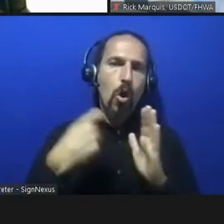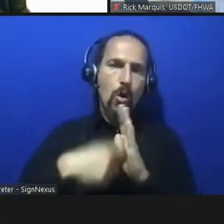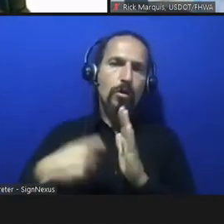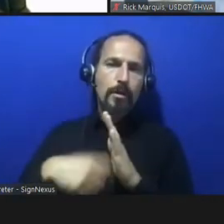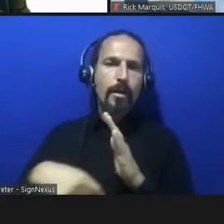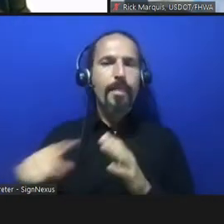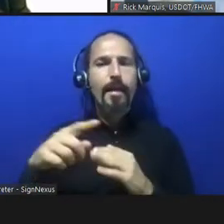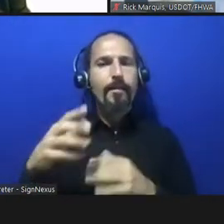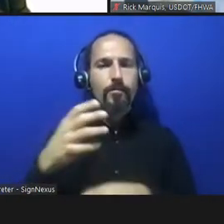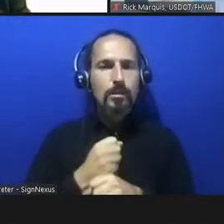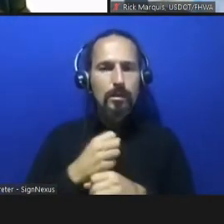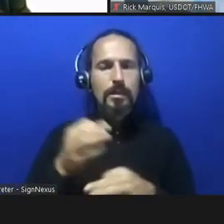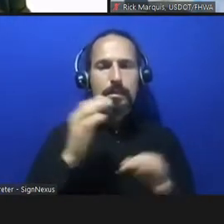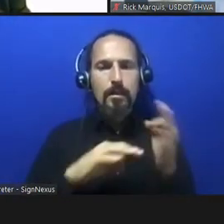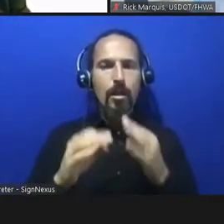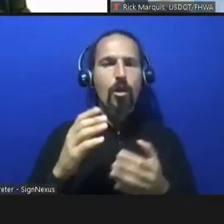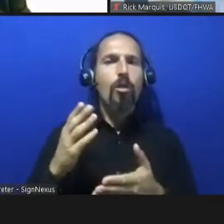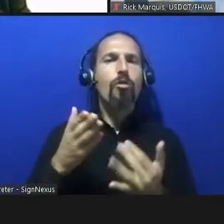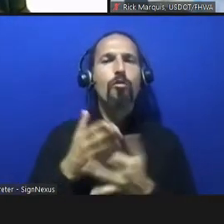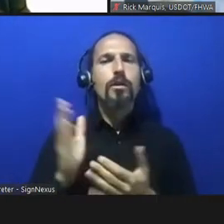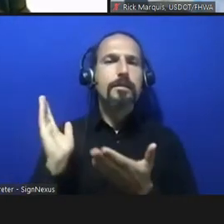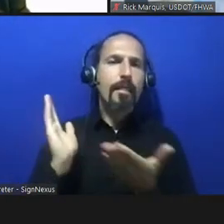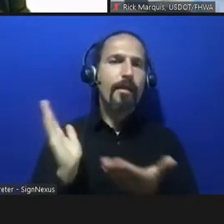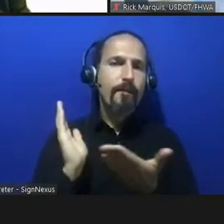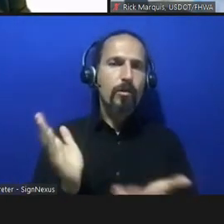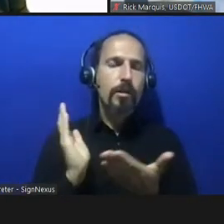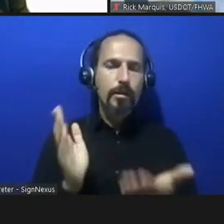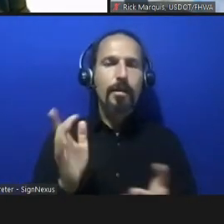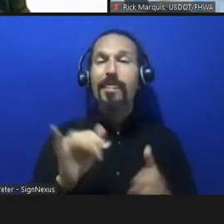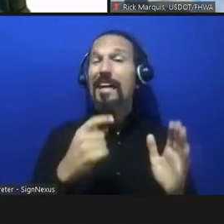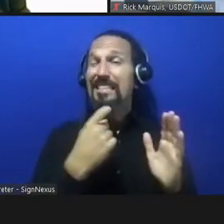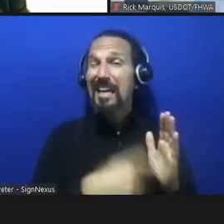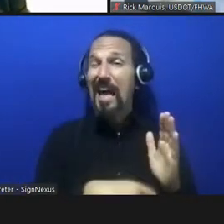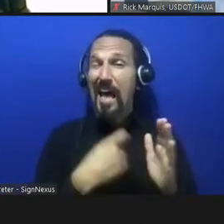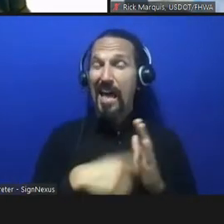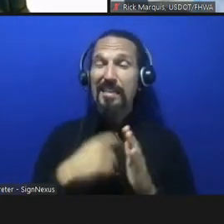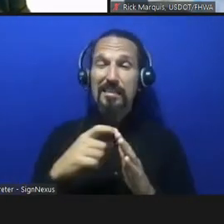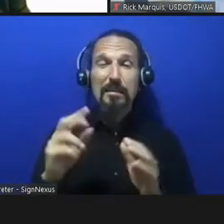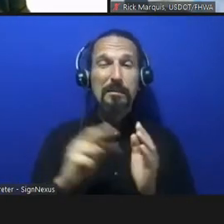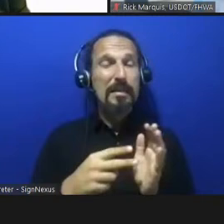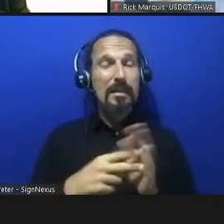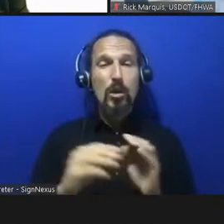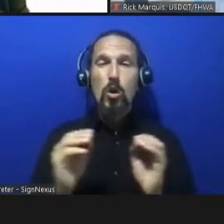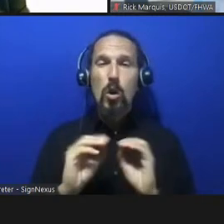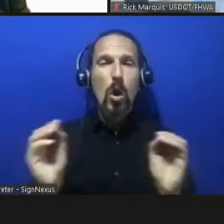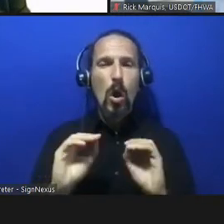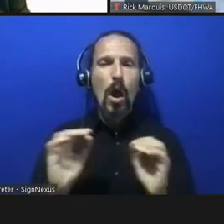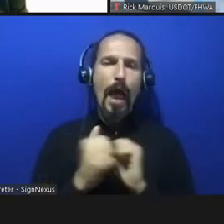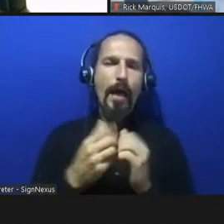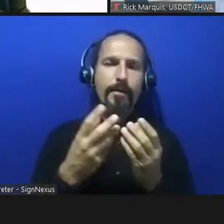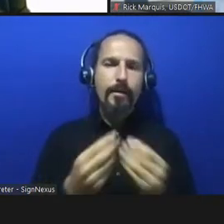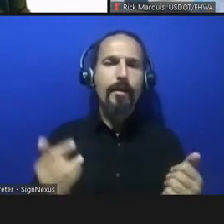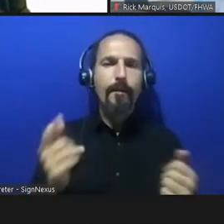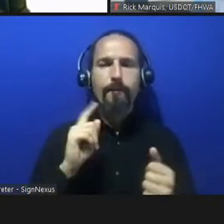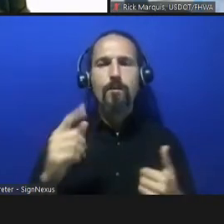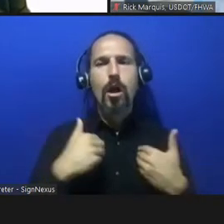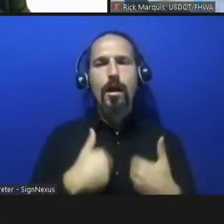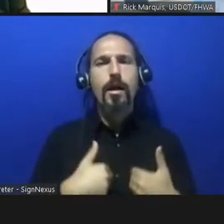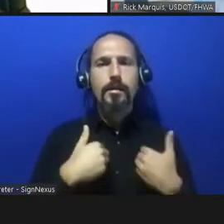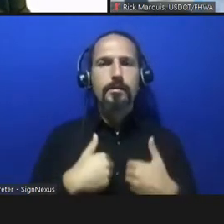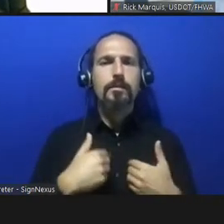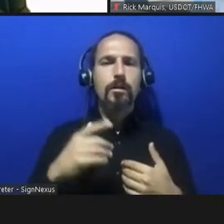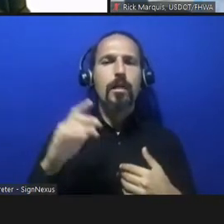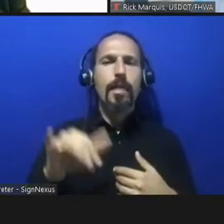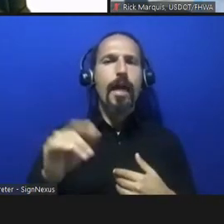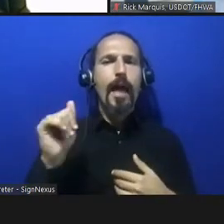receive instead through delivery further the tax scheme proposes no measures that address asthma where it impacts most air